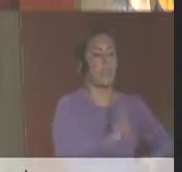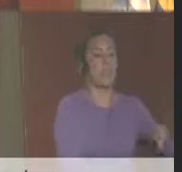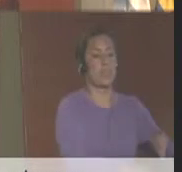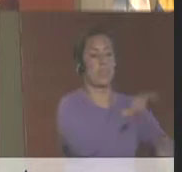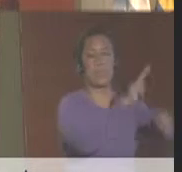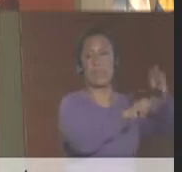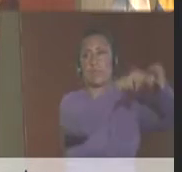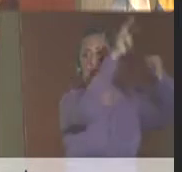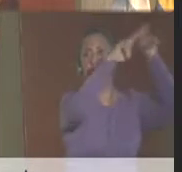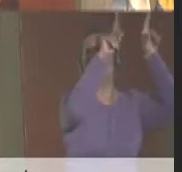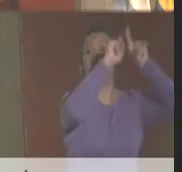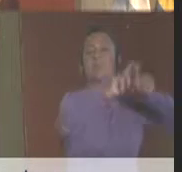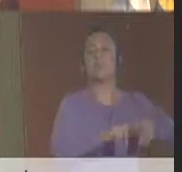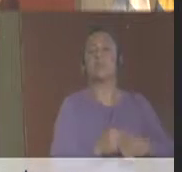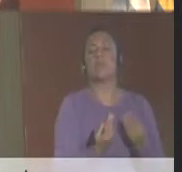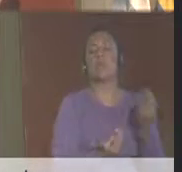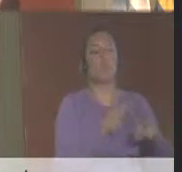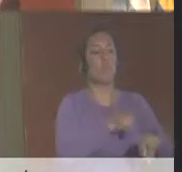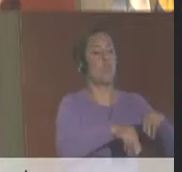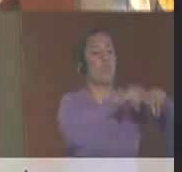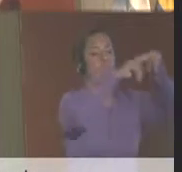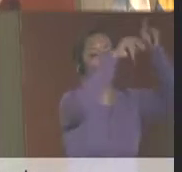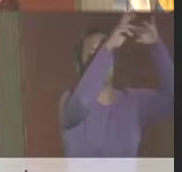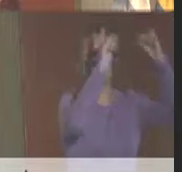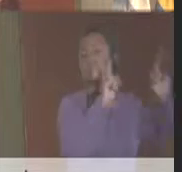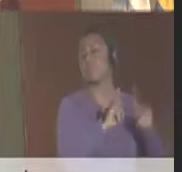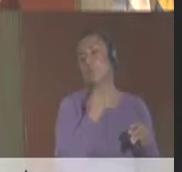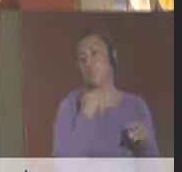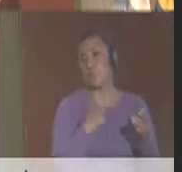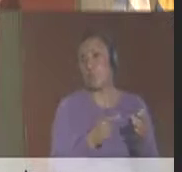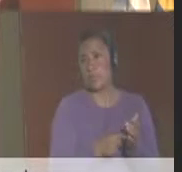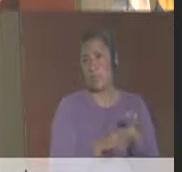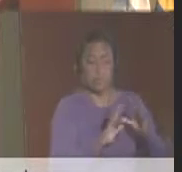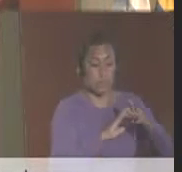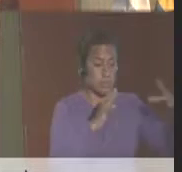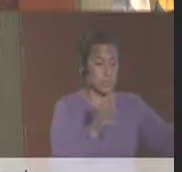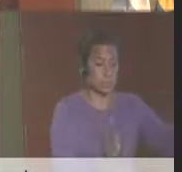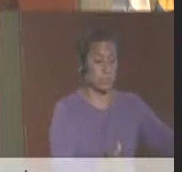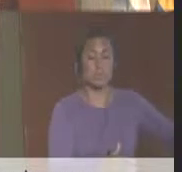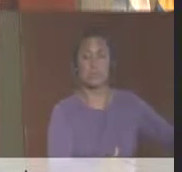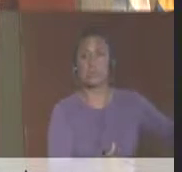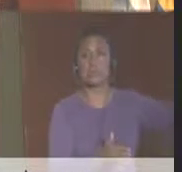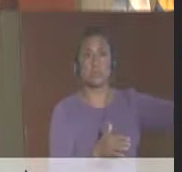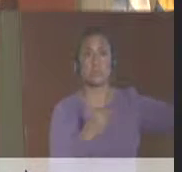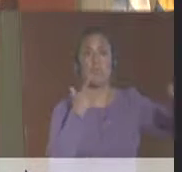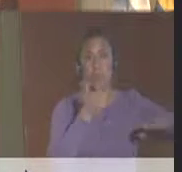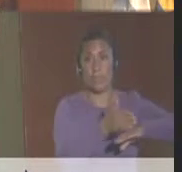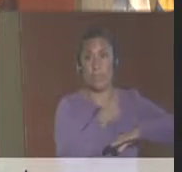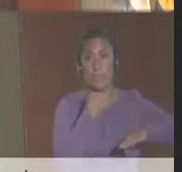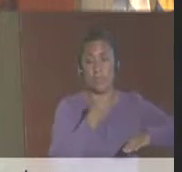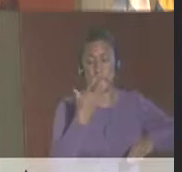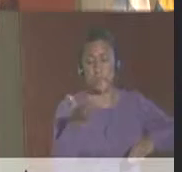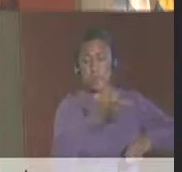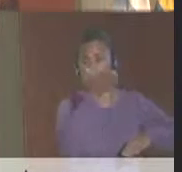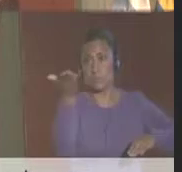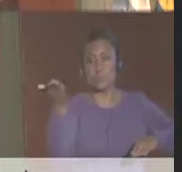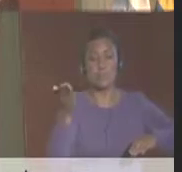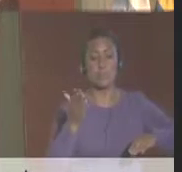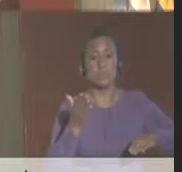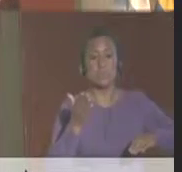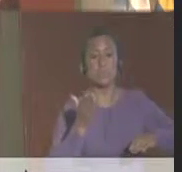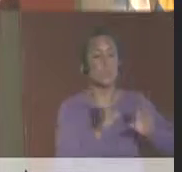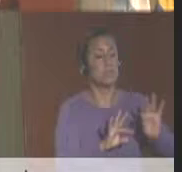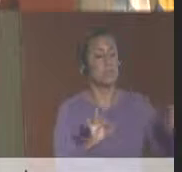regulation for constructions that includes, in addition to the closing of the urban